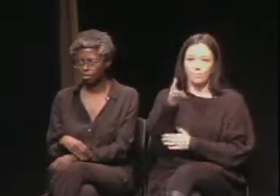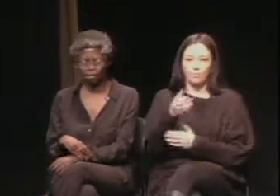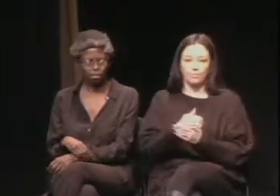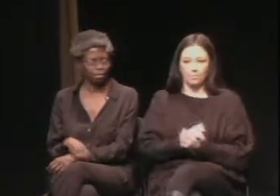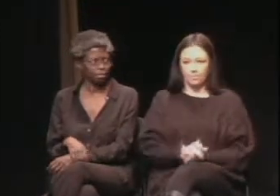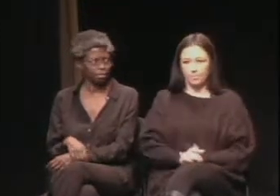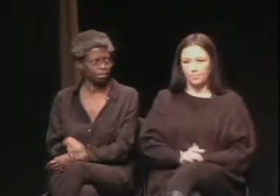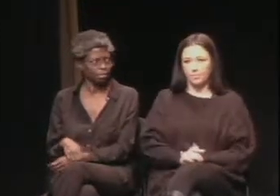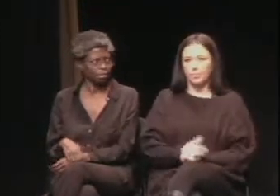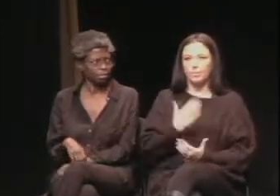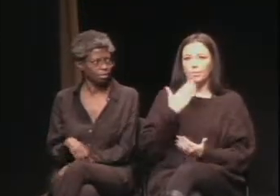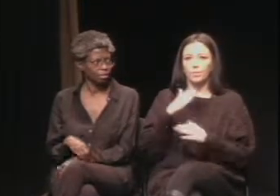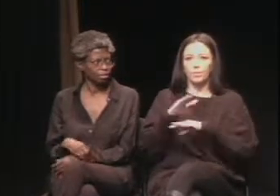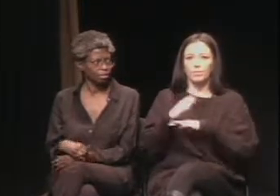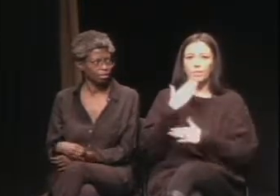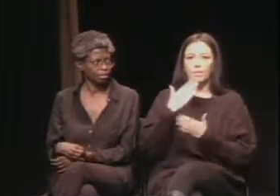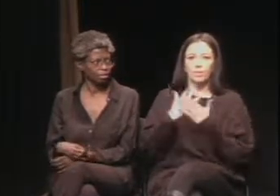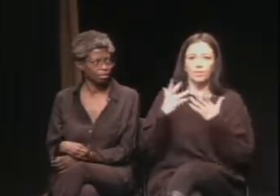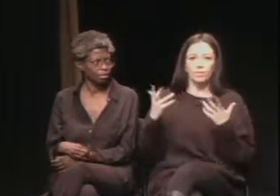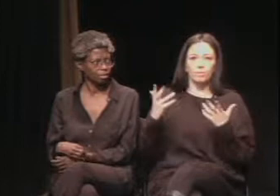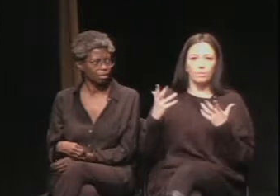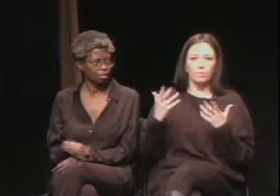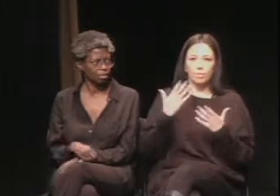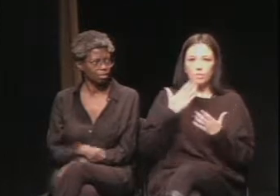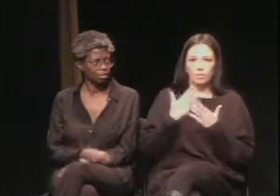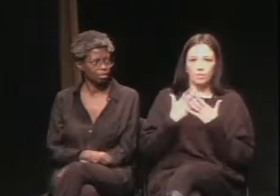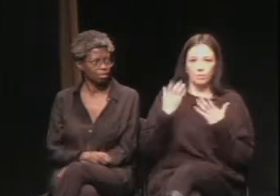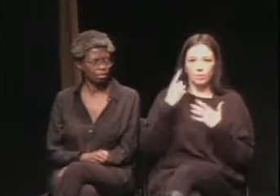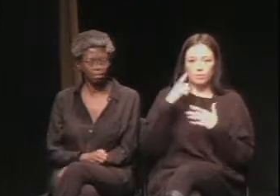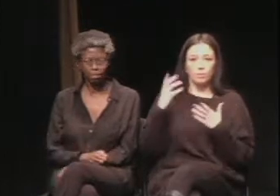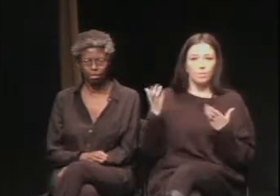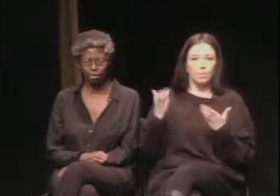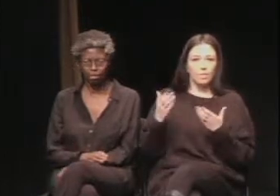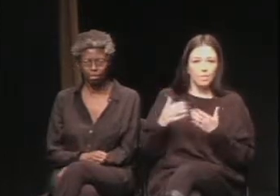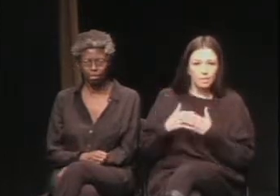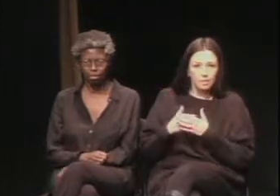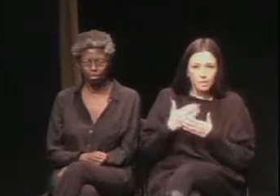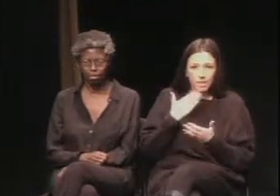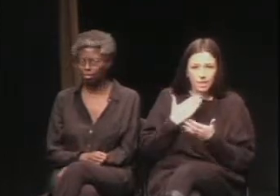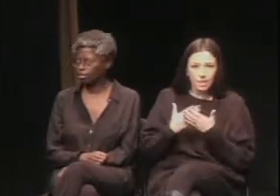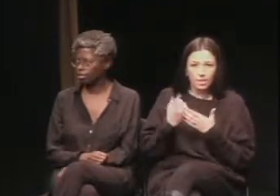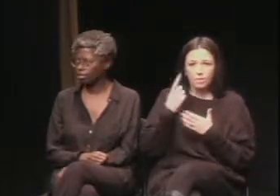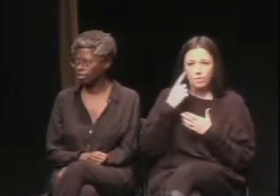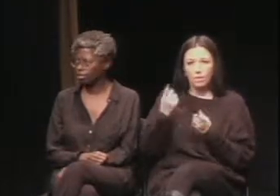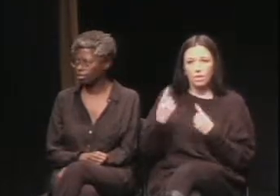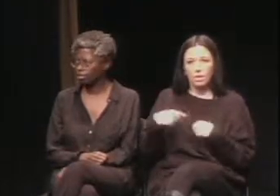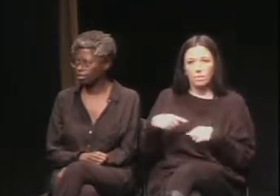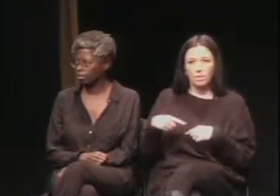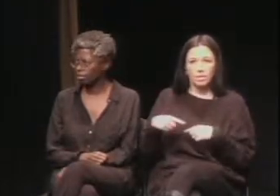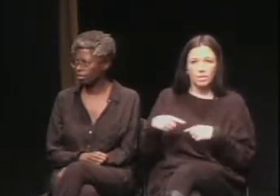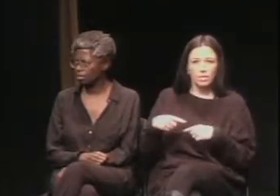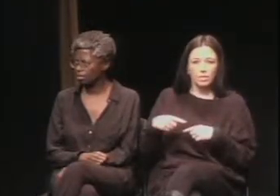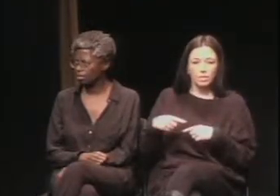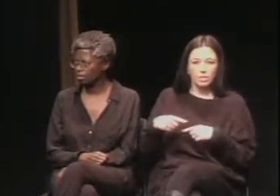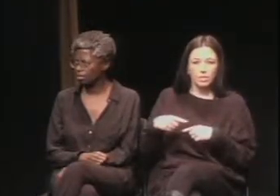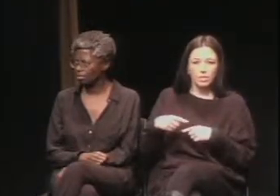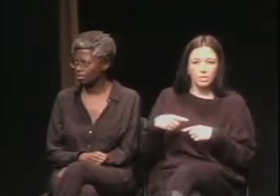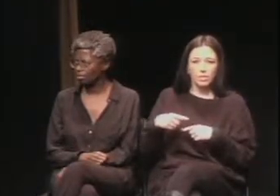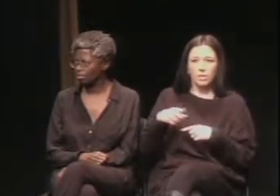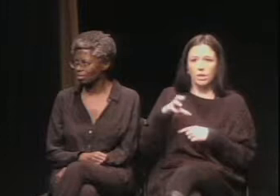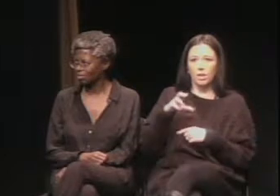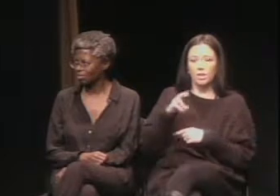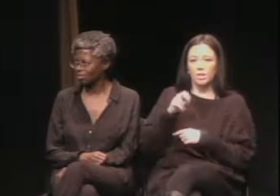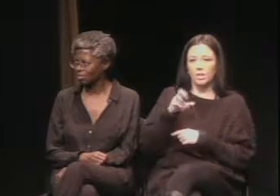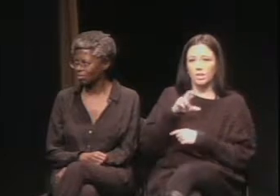ahead. Good evening. Thank you so much. Thank you so much for being here. Thank you. Thank you for being, what do they call it, the canary in the coal mine to this